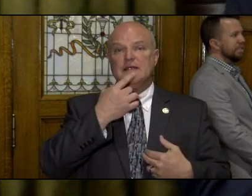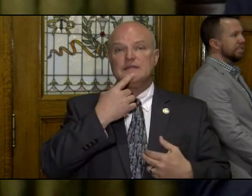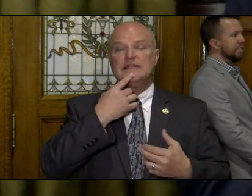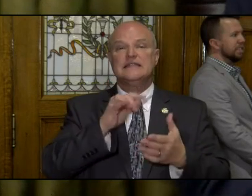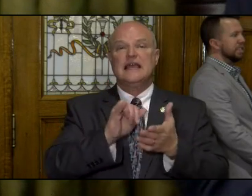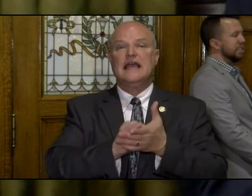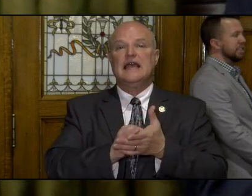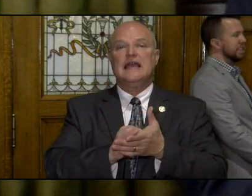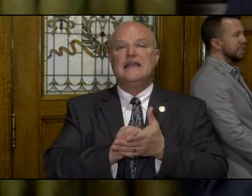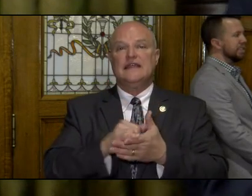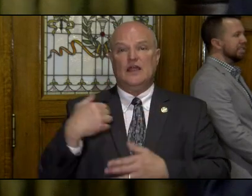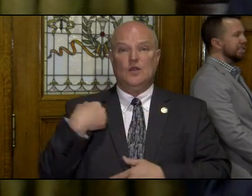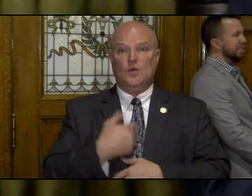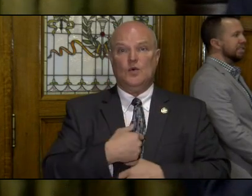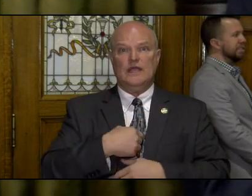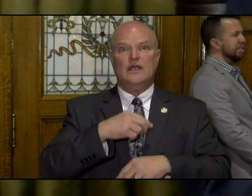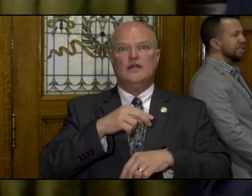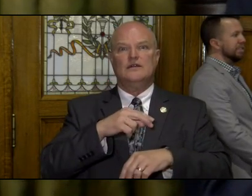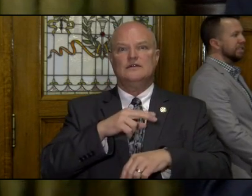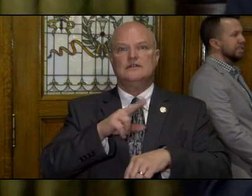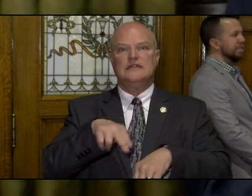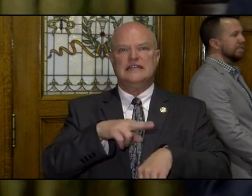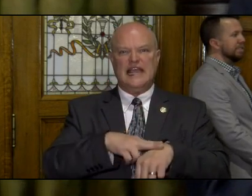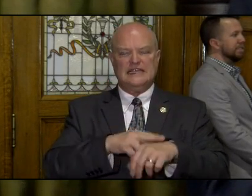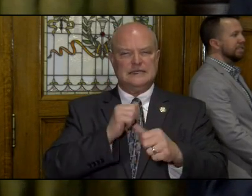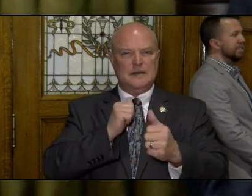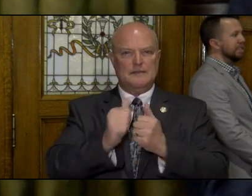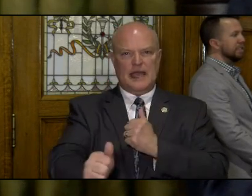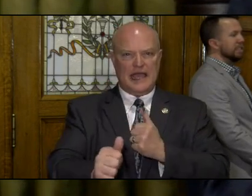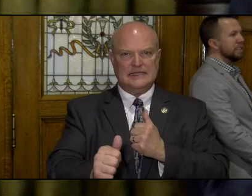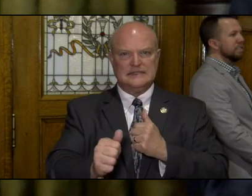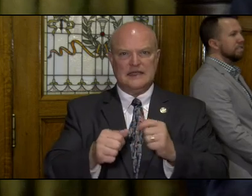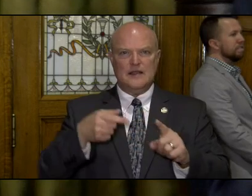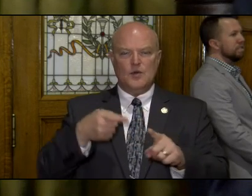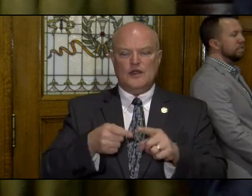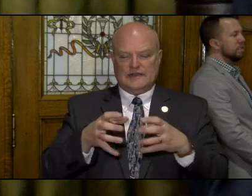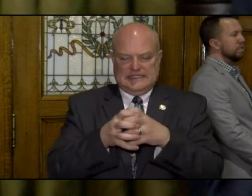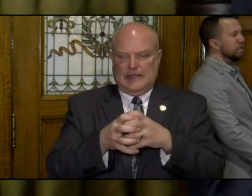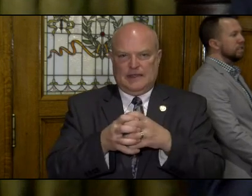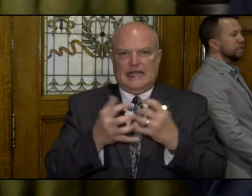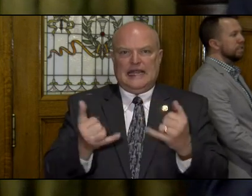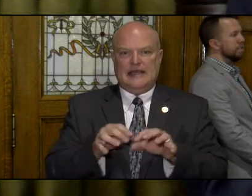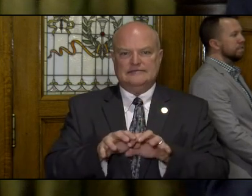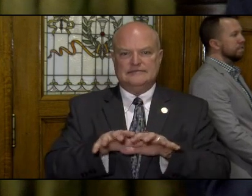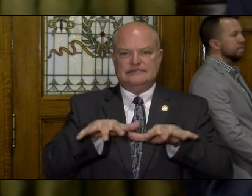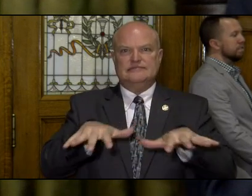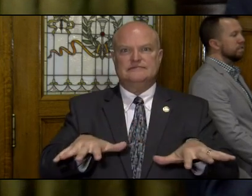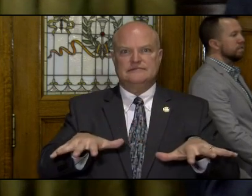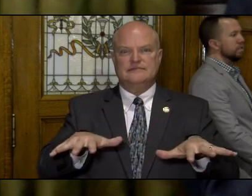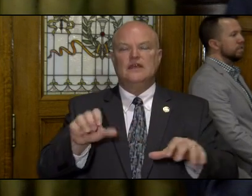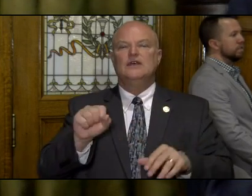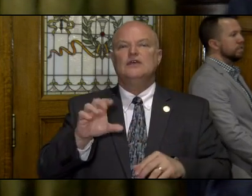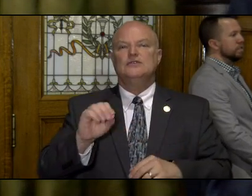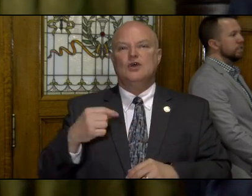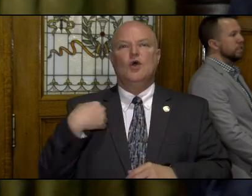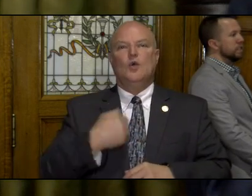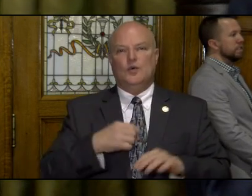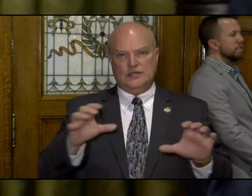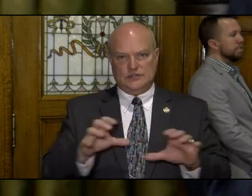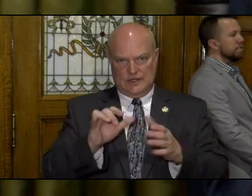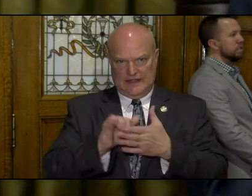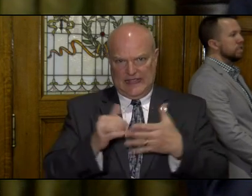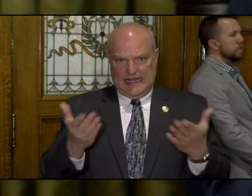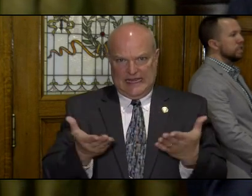that we are nationally past the point of containment and we've moved to mitigation. And so we're doing